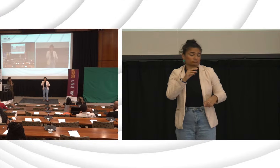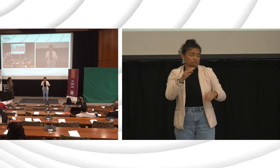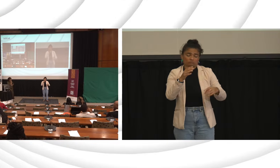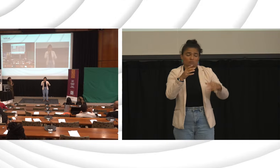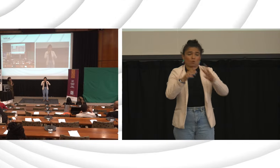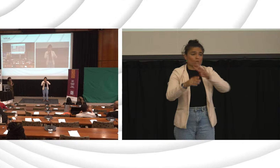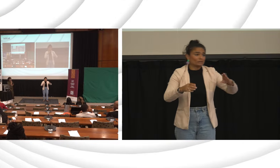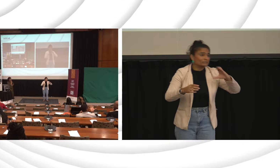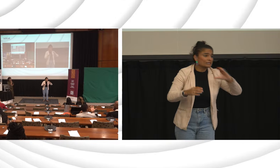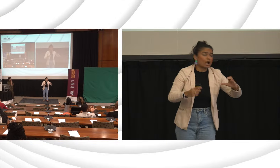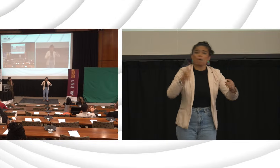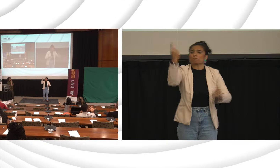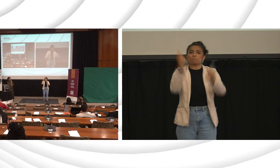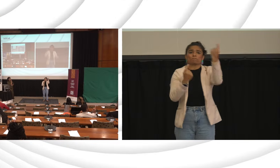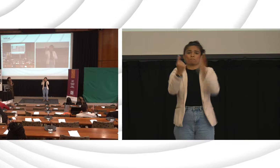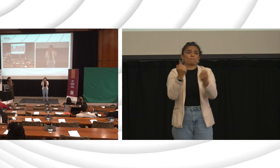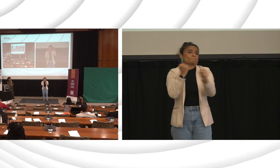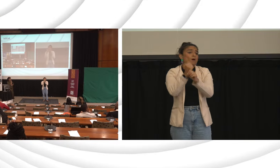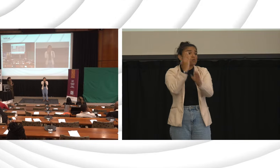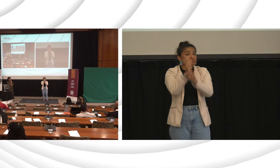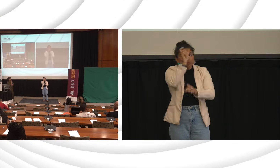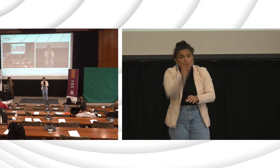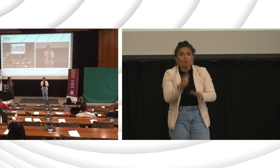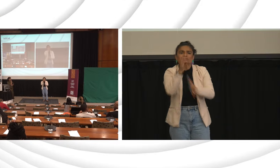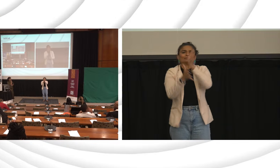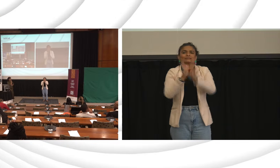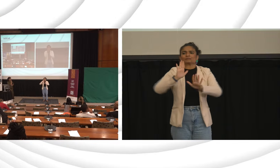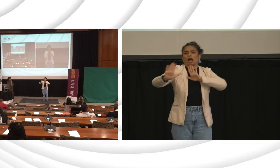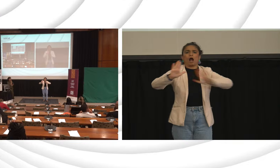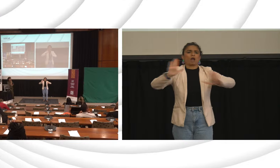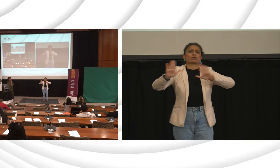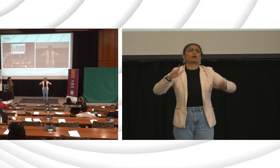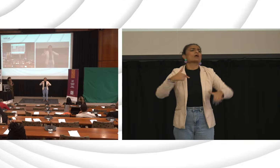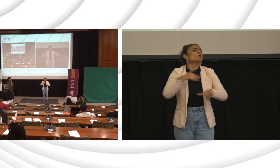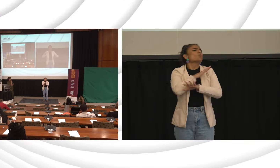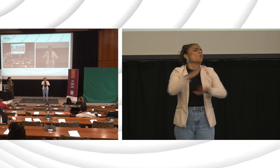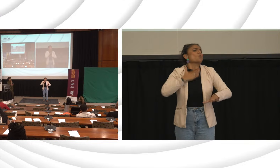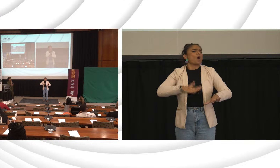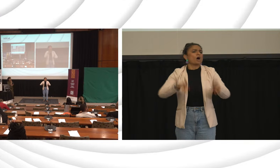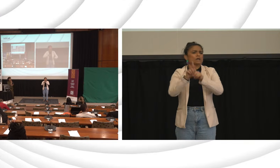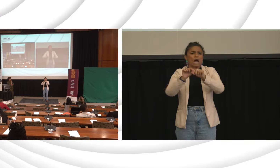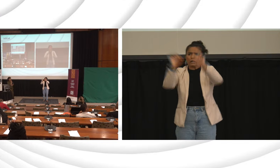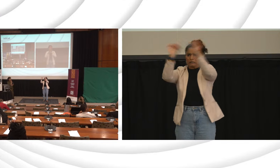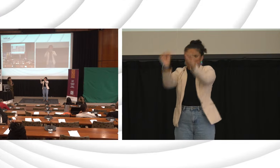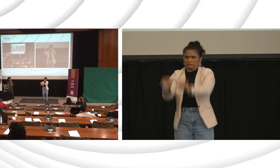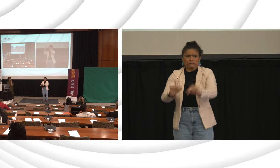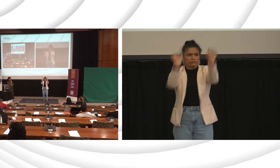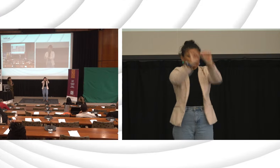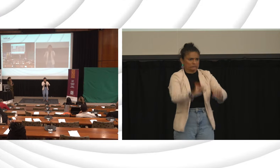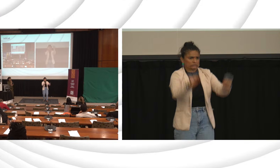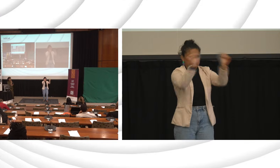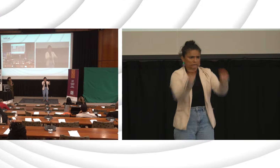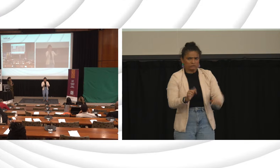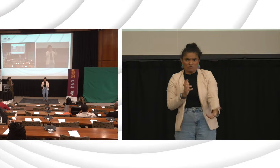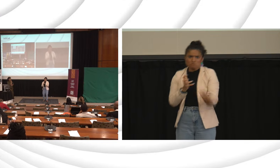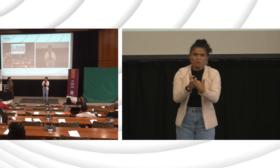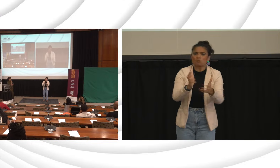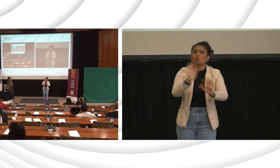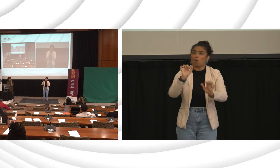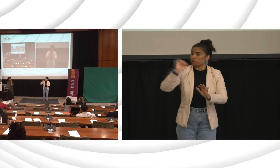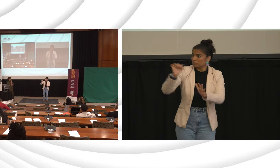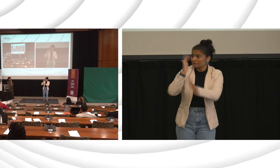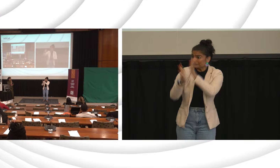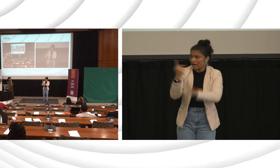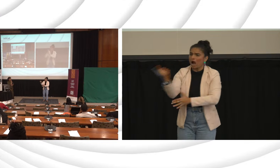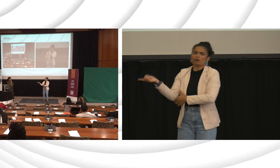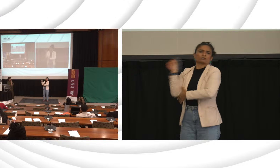utilize. They are from Durban, they are from the Western Cape. We want to also make sure that they bring their dialect, but also at the same time, we're not correcting them